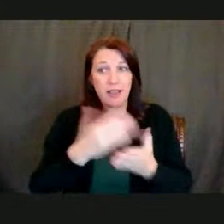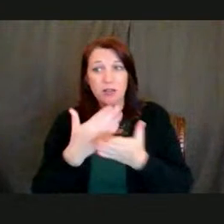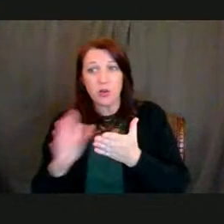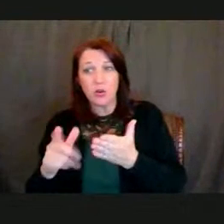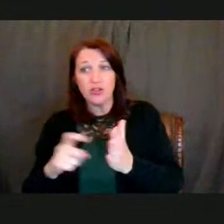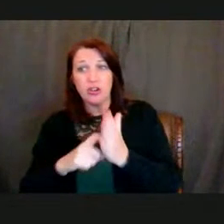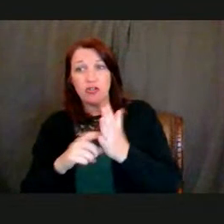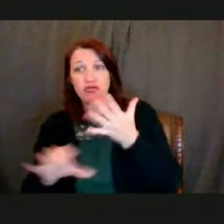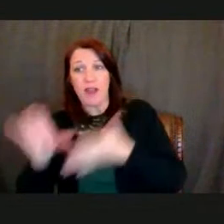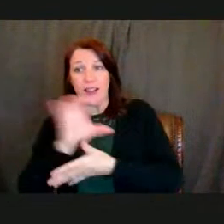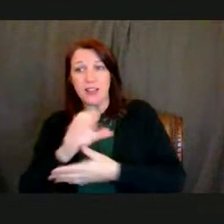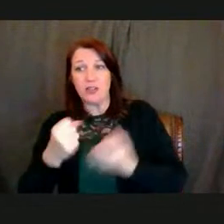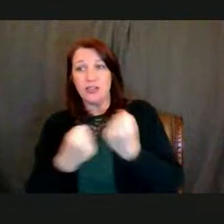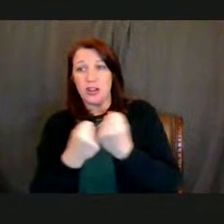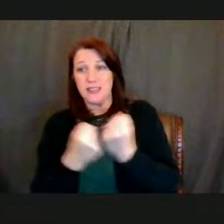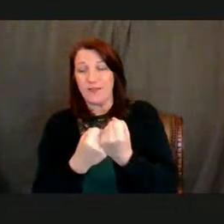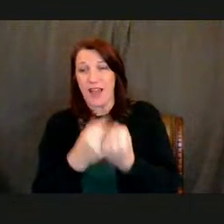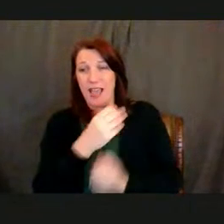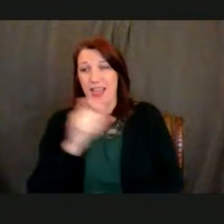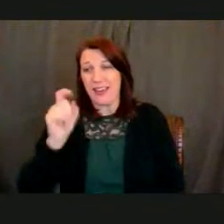appropriately justified and necessary.